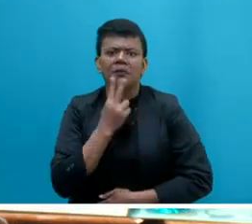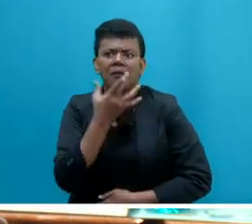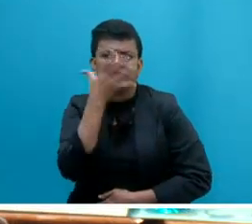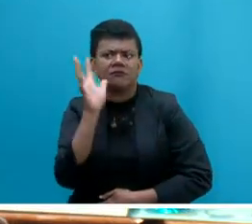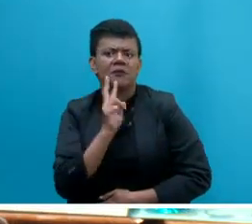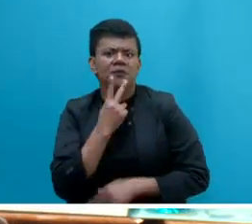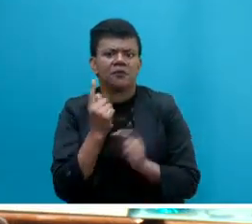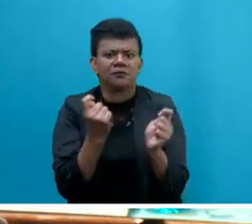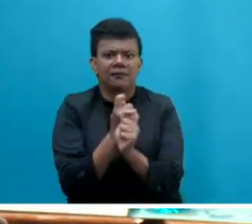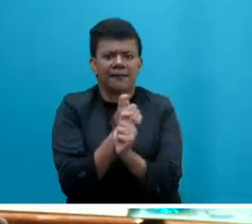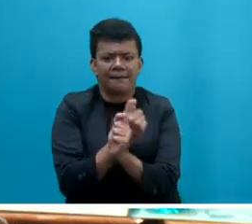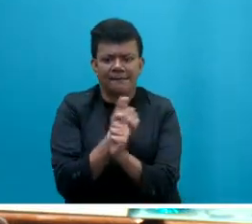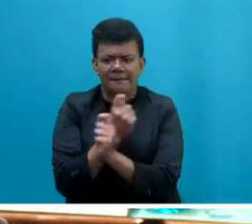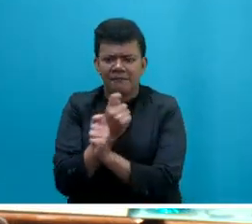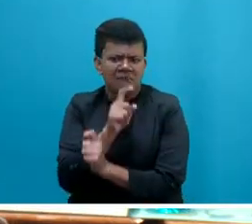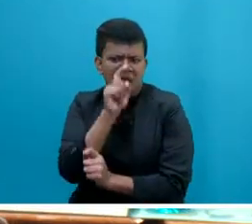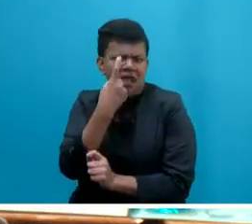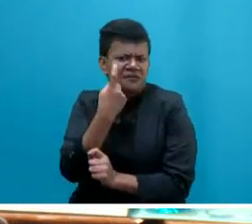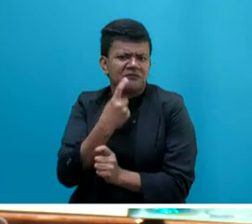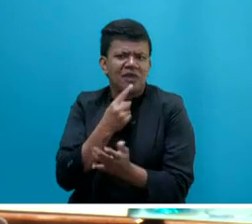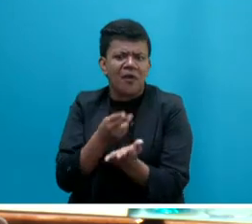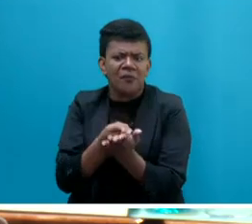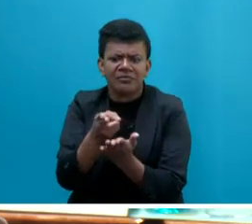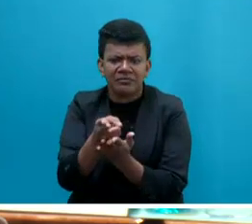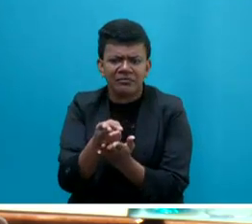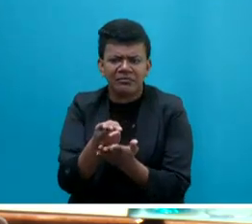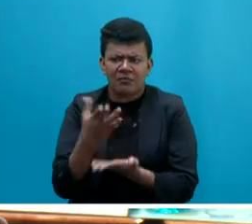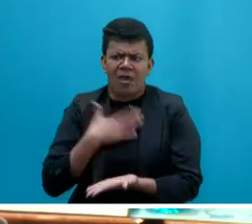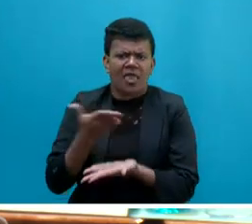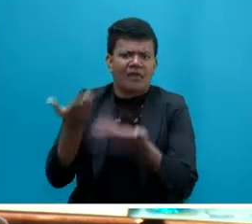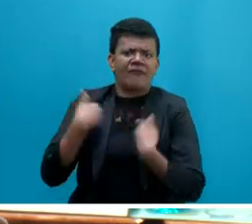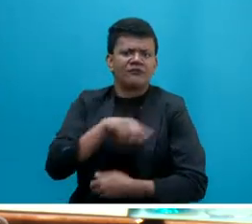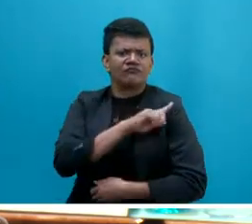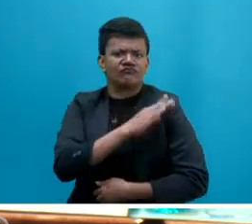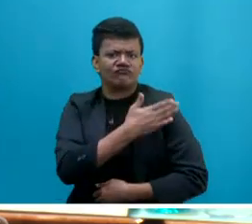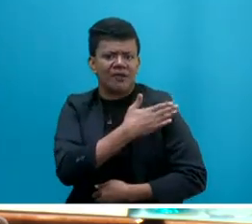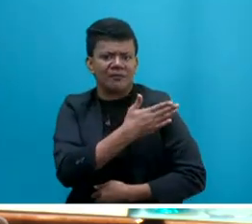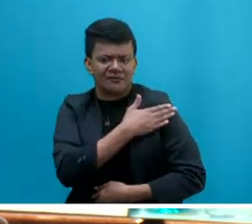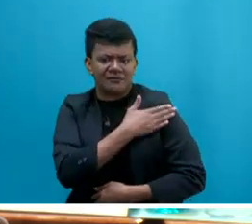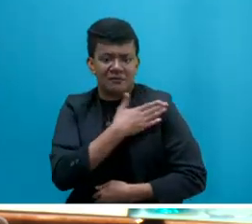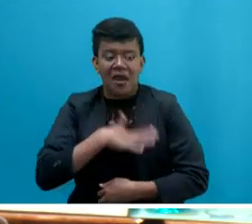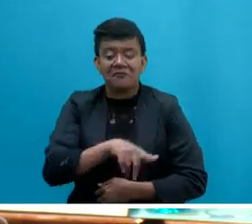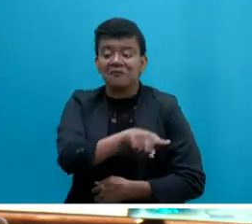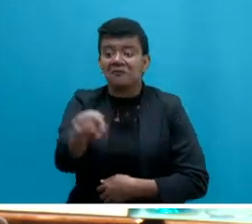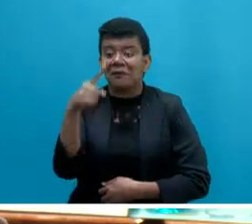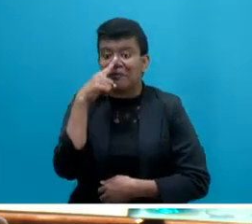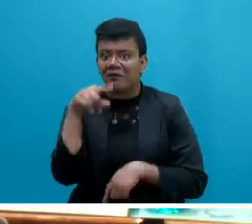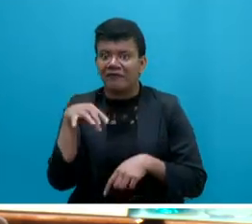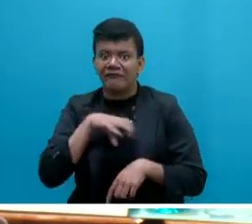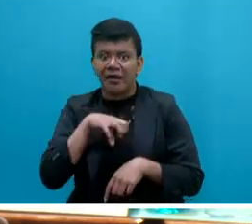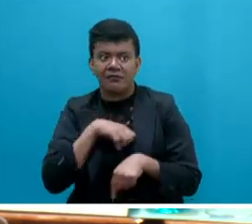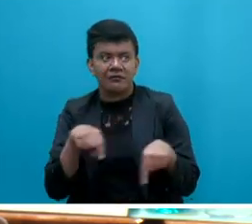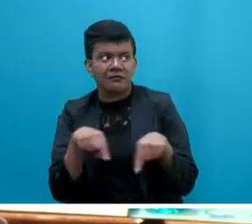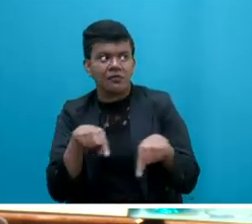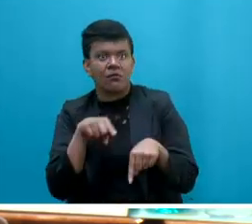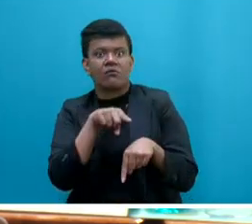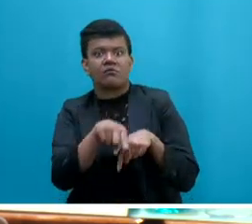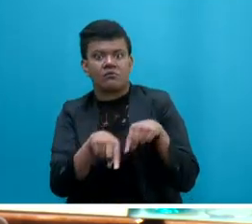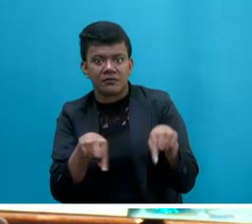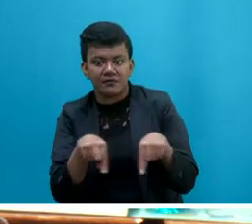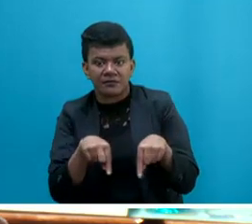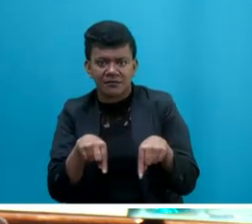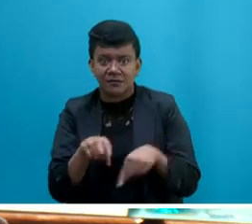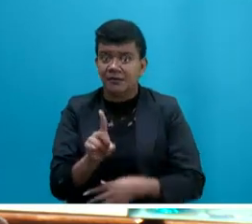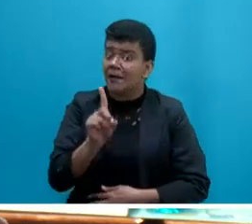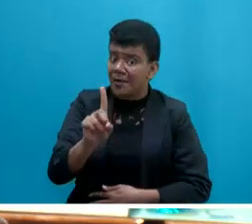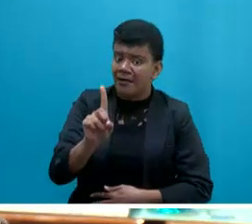fear, stirring trouble, without recognizing that there is a reason why the people of Fiji put them on that